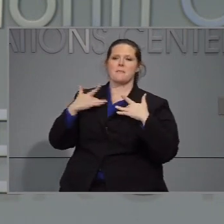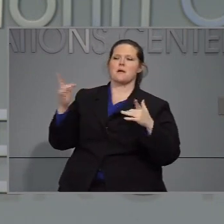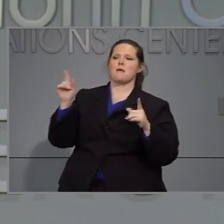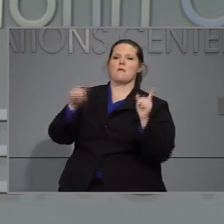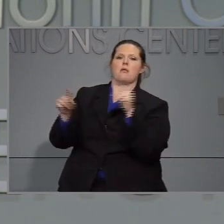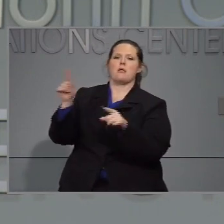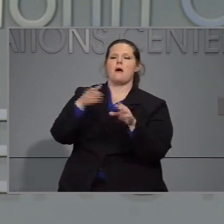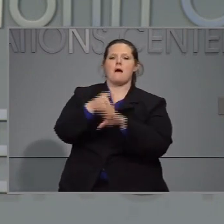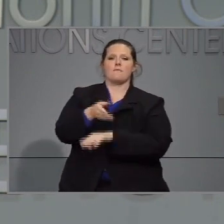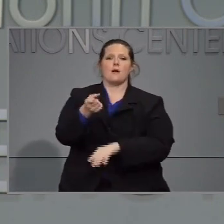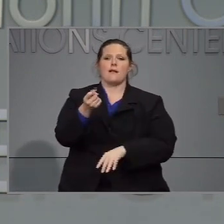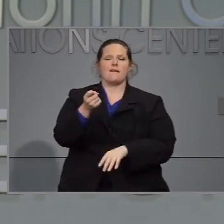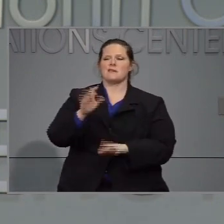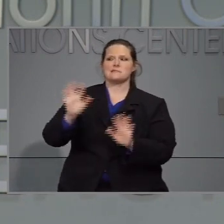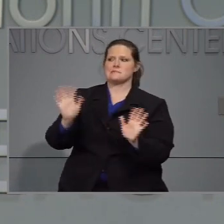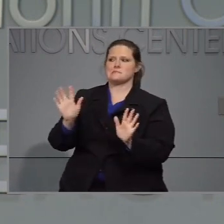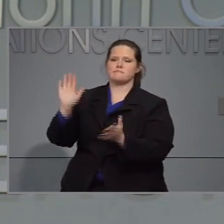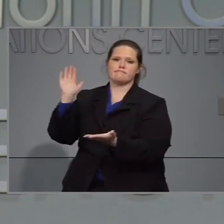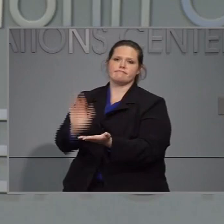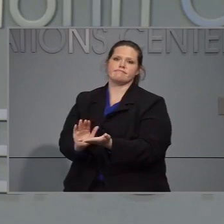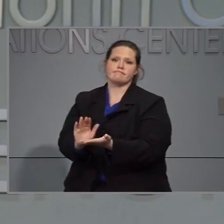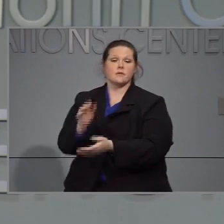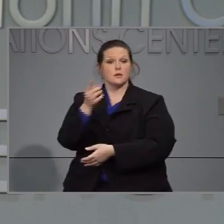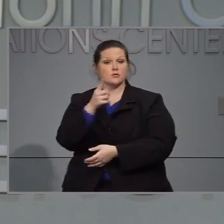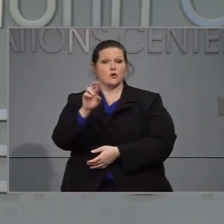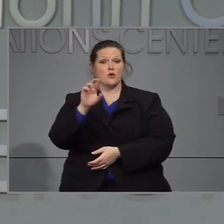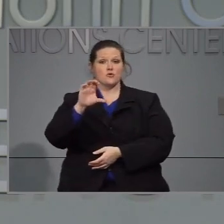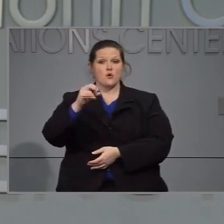o'clock. Dr. Cohen, would you want to say something on that?